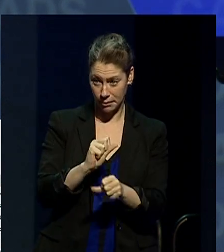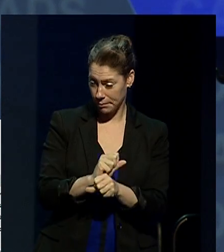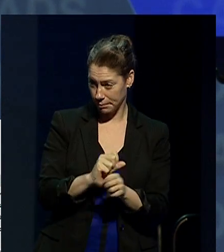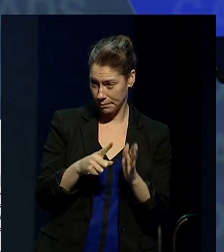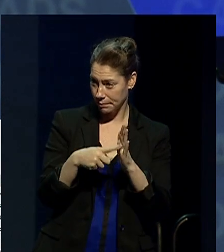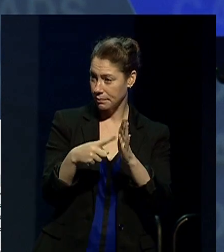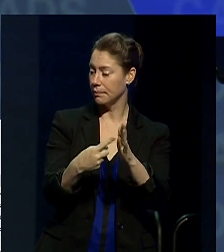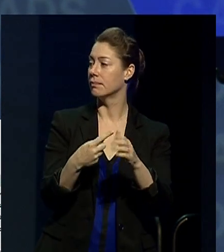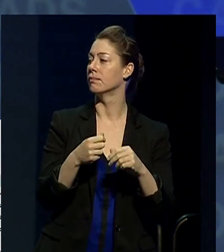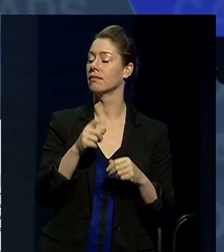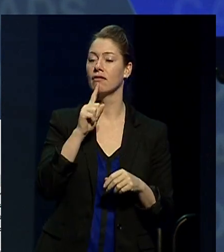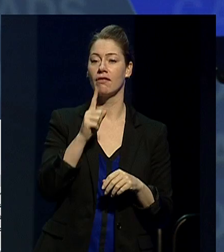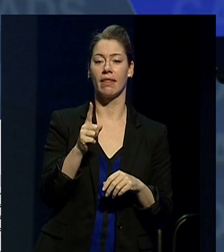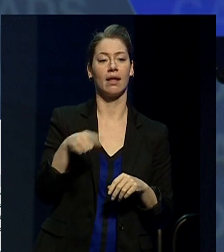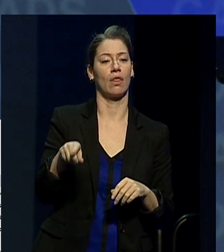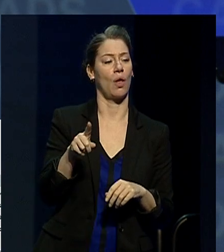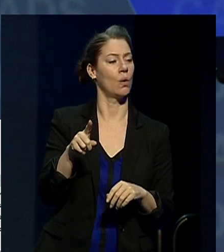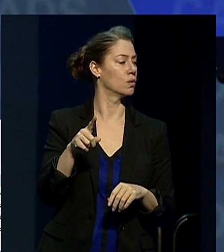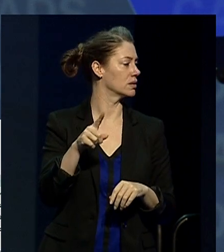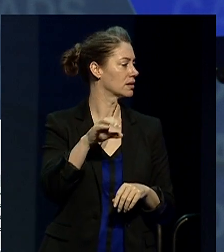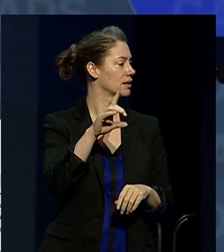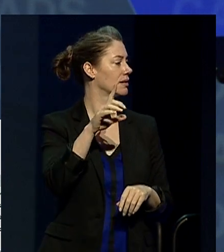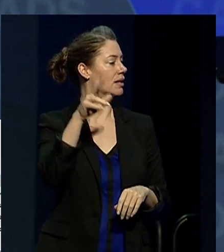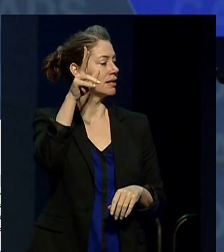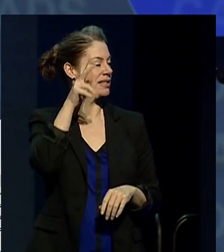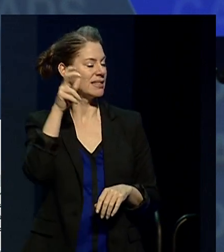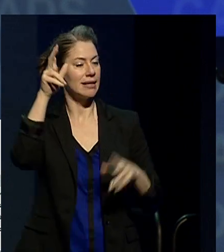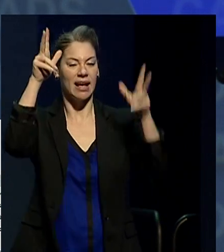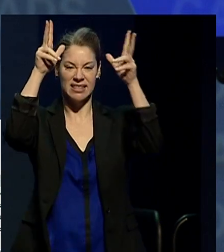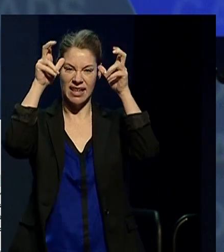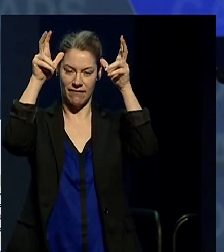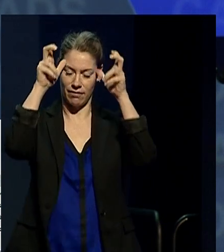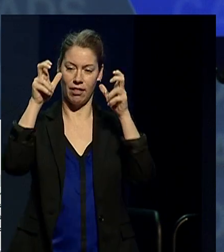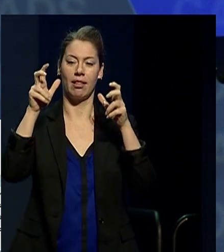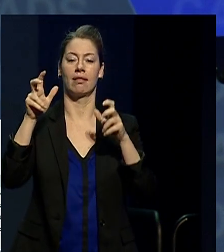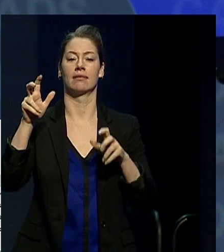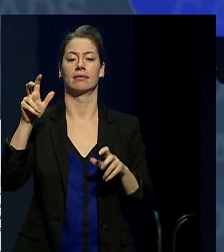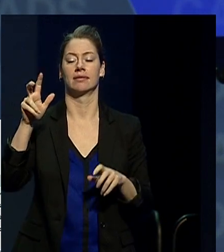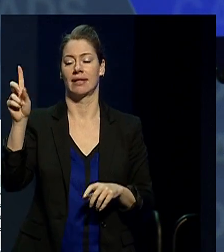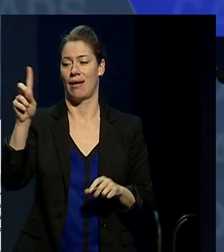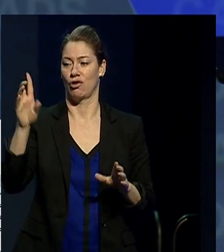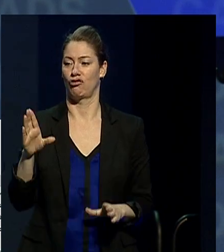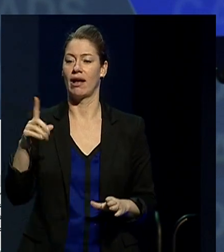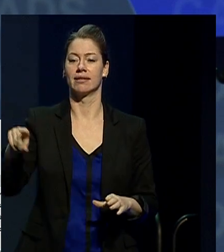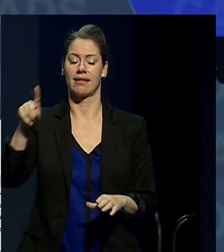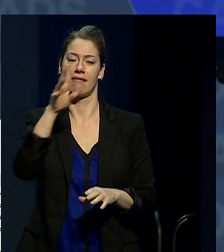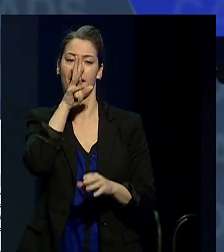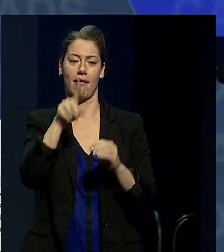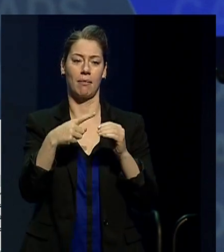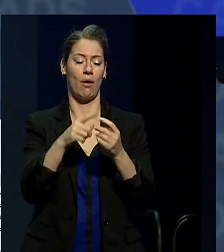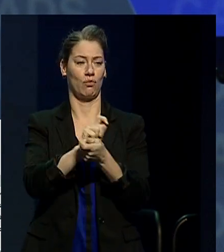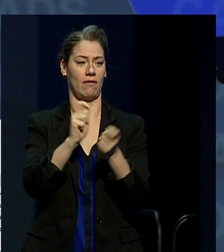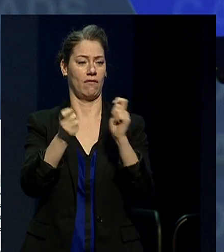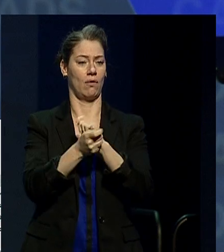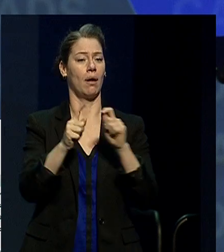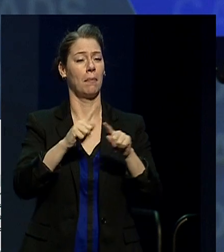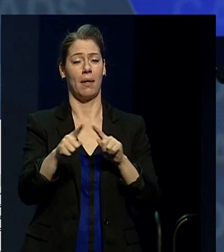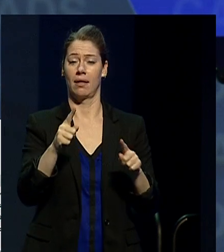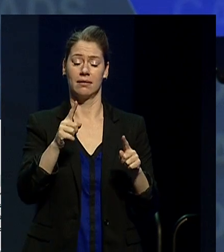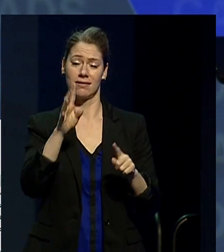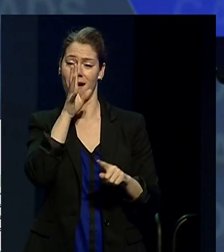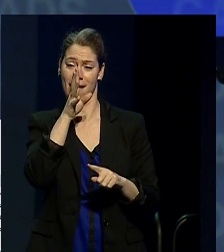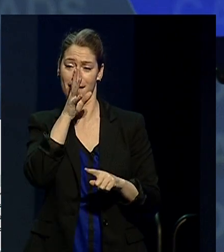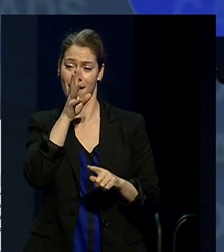The Davos Democrats talk about reform, but while they talk, The gap between rich and poor grows